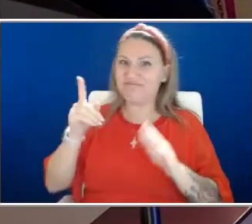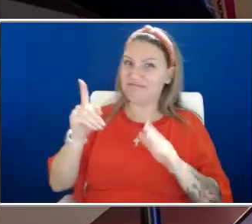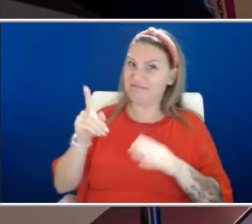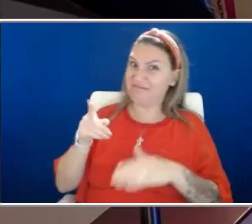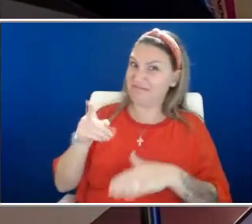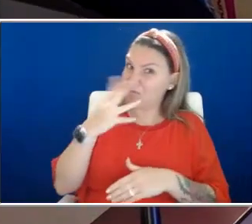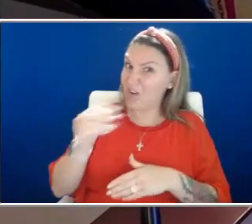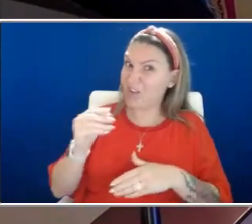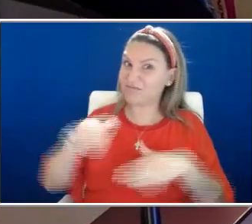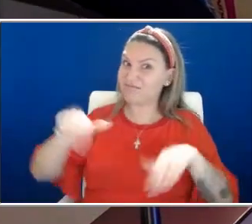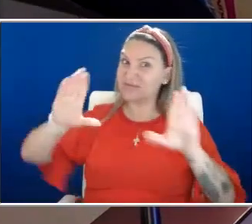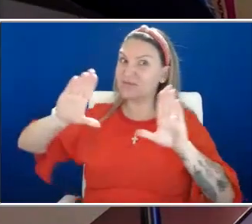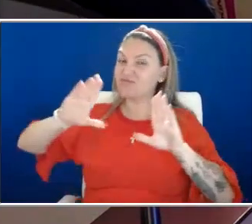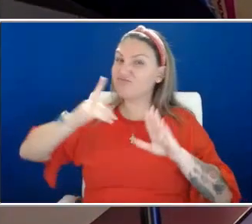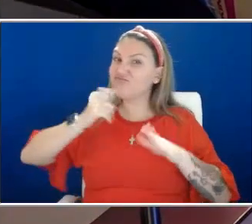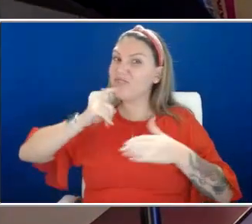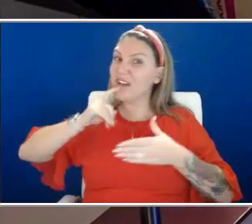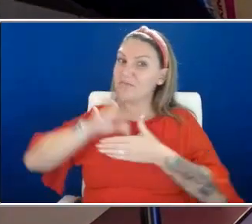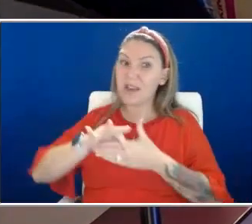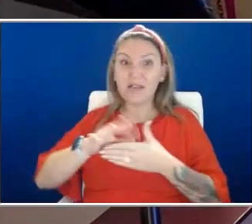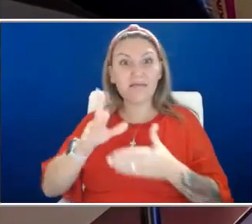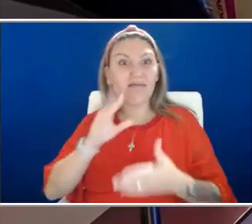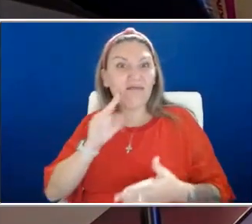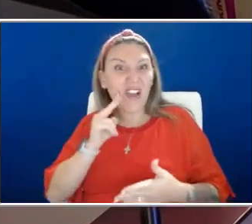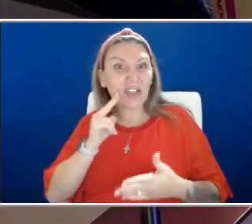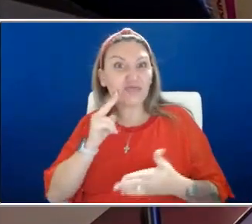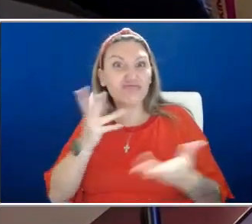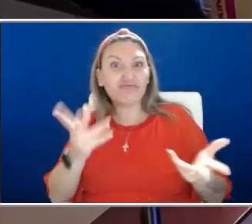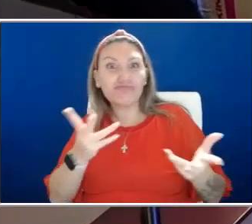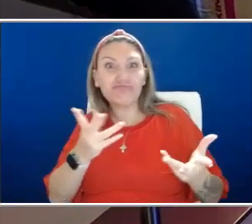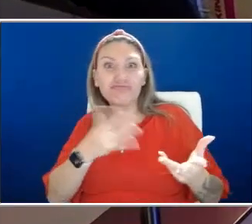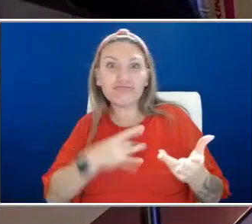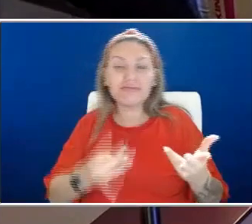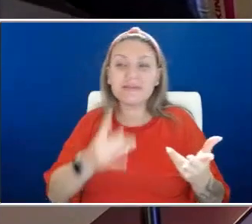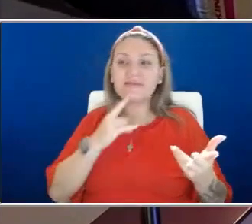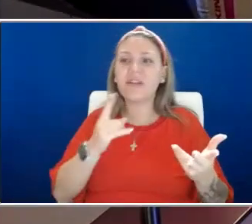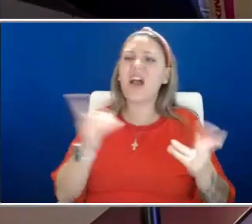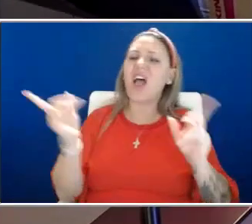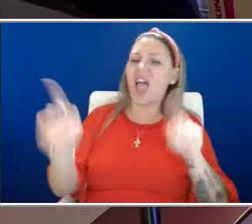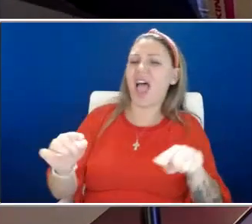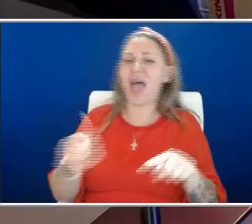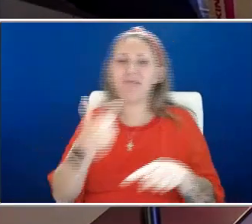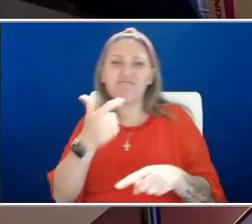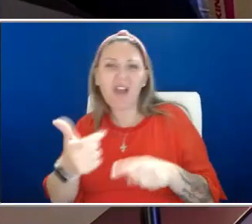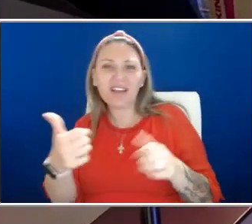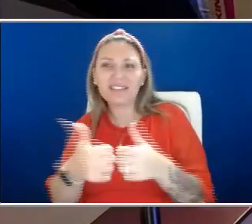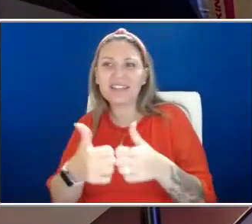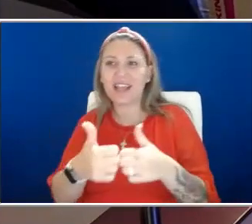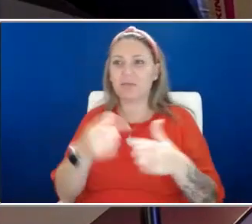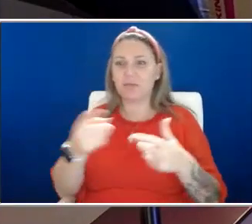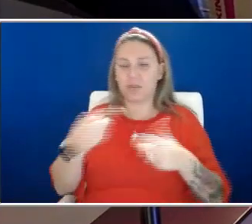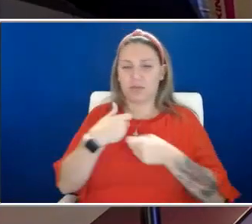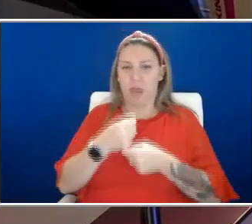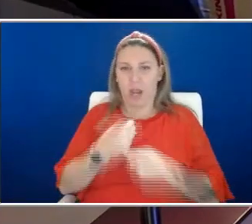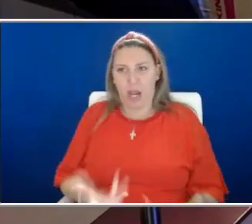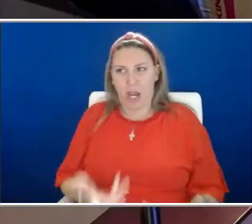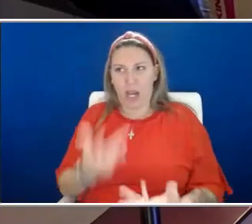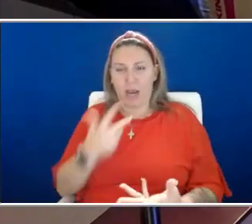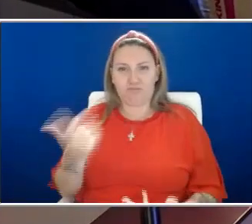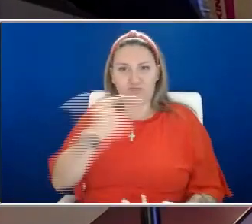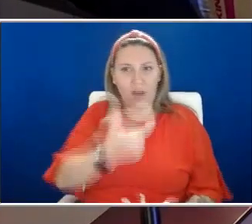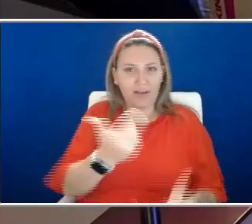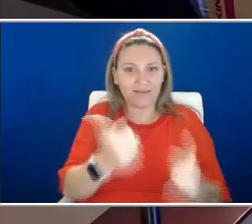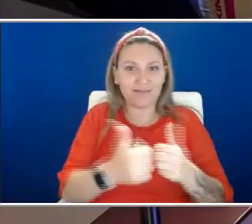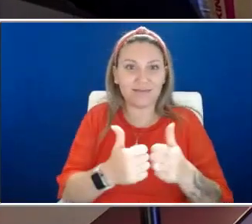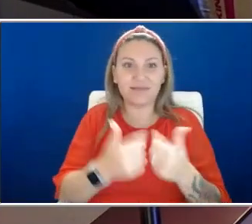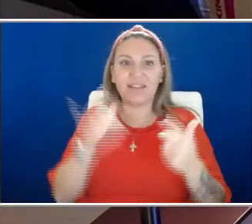is good. Little vegetarian. And I have to tell you, people say, oh, come over and watch the game. I'm like, yeah, the game sounds fun. What are you making? Well, what's on the menu, right? Here, these are